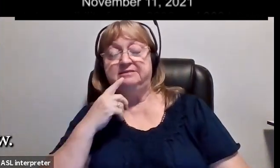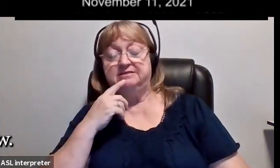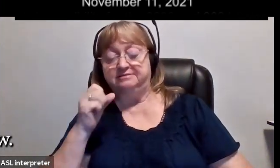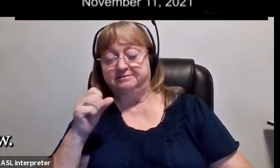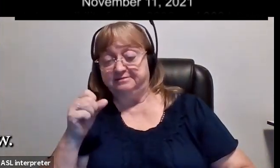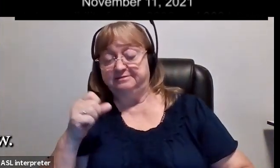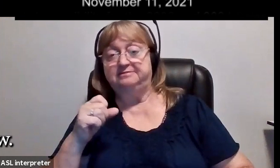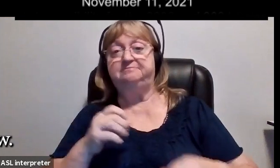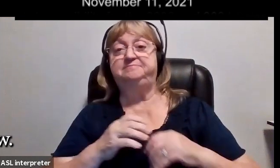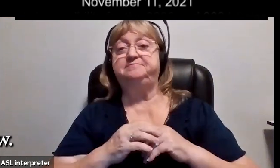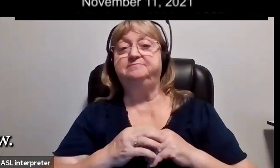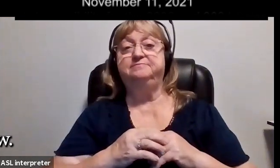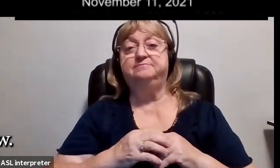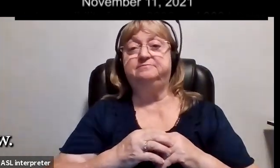I'll